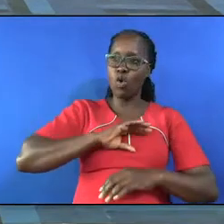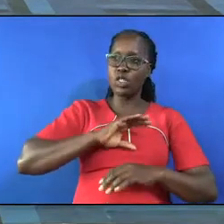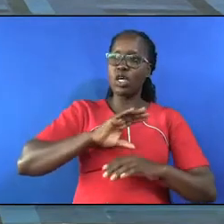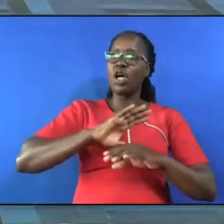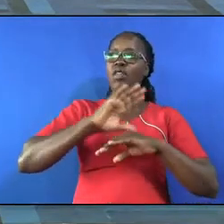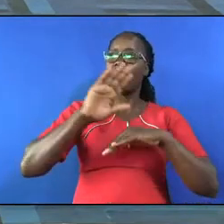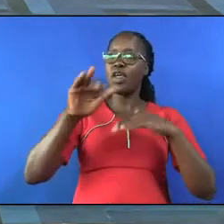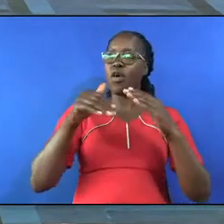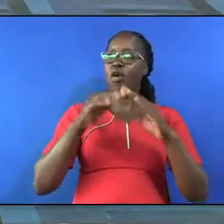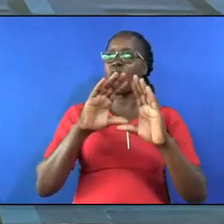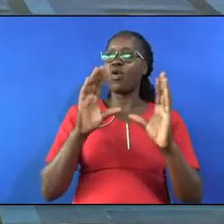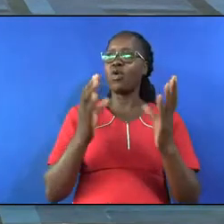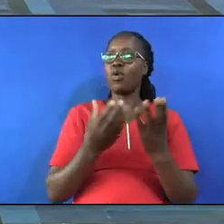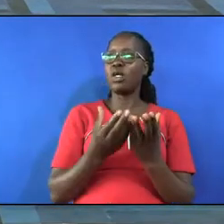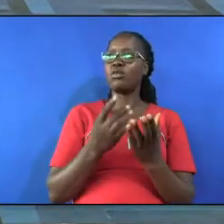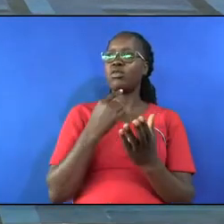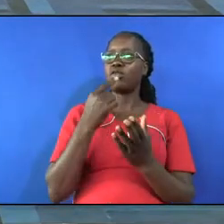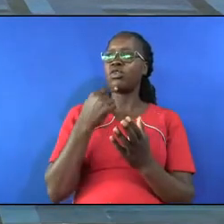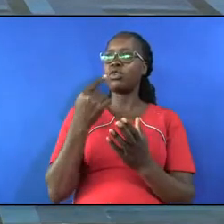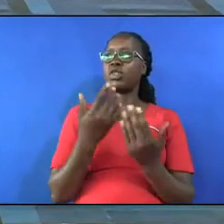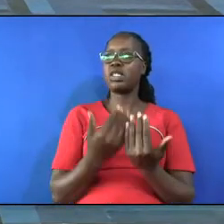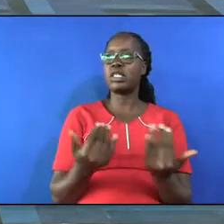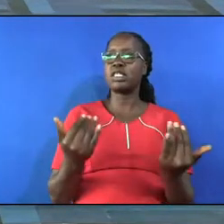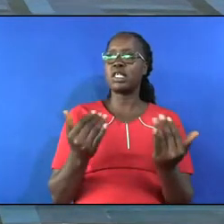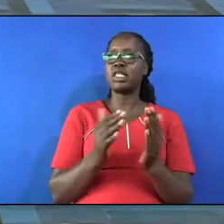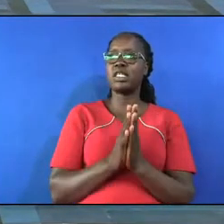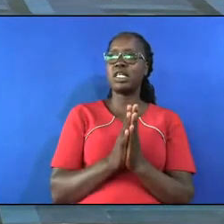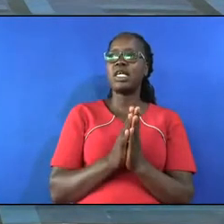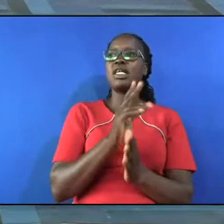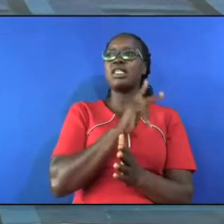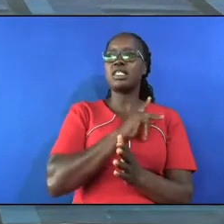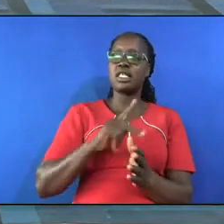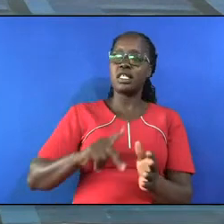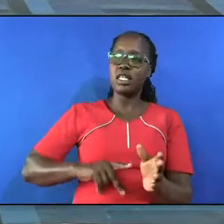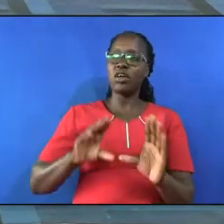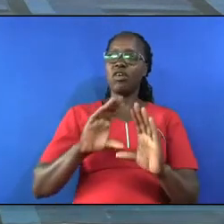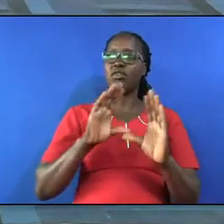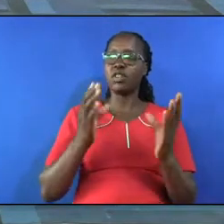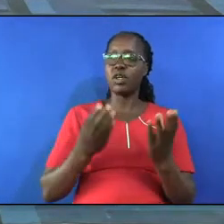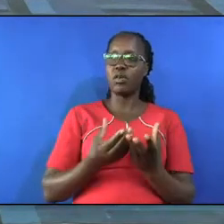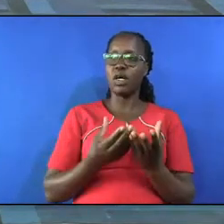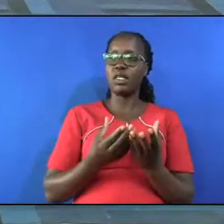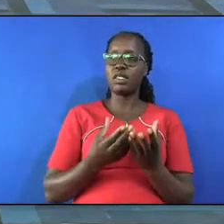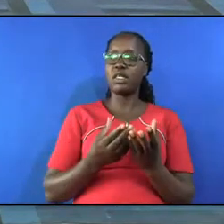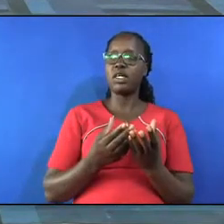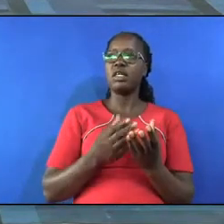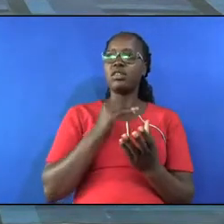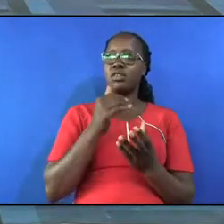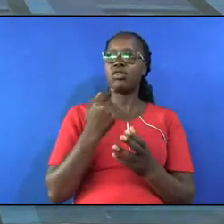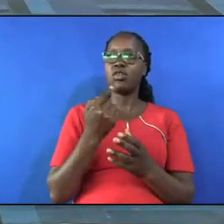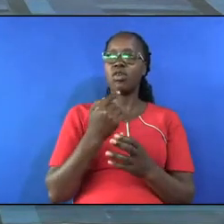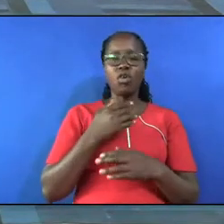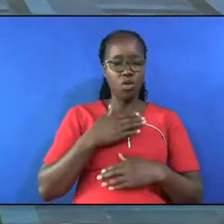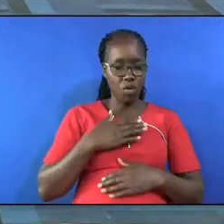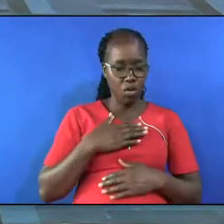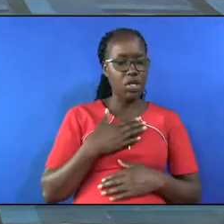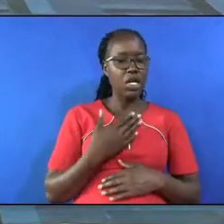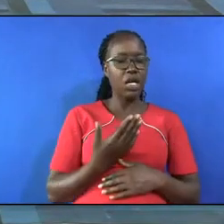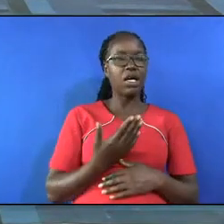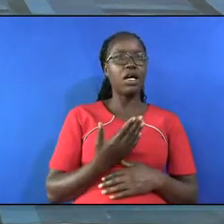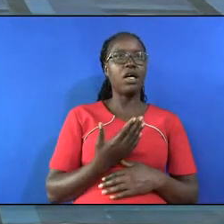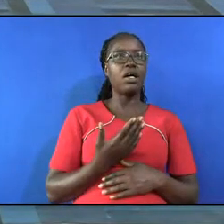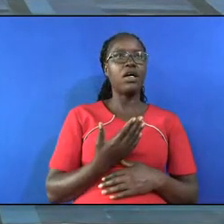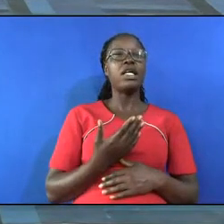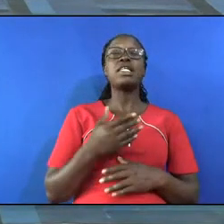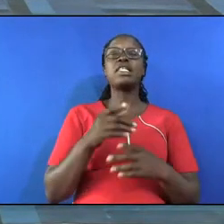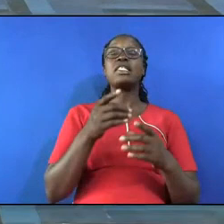not taught our children that our Lord is the King of the universe, and he deserves all honor, he deserves all worship, he deserves